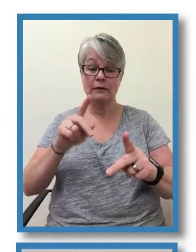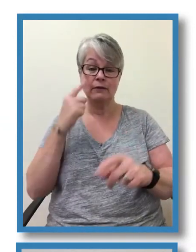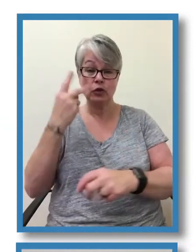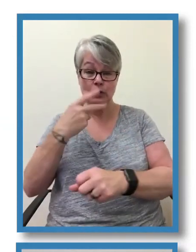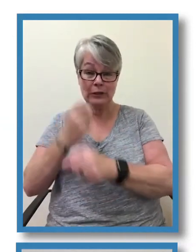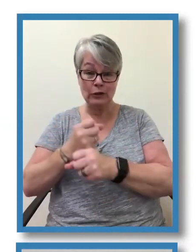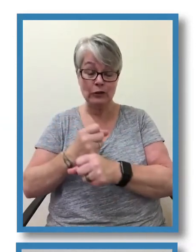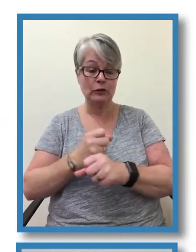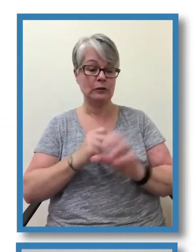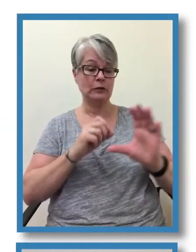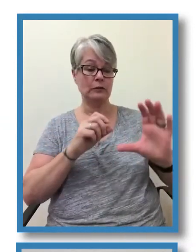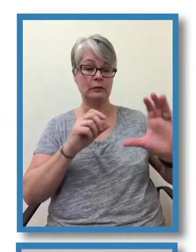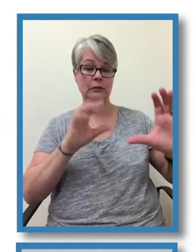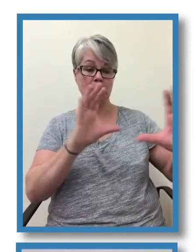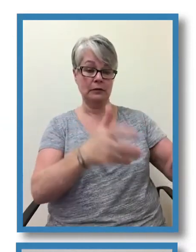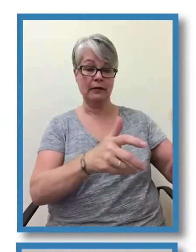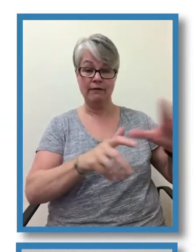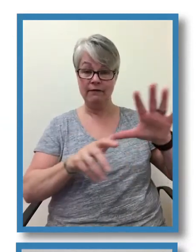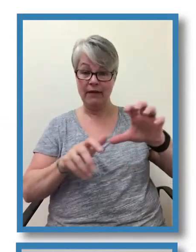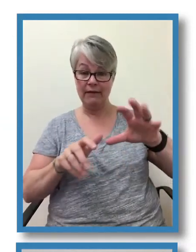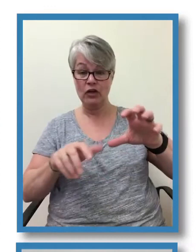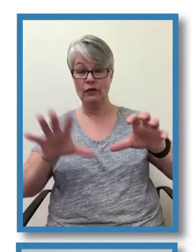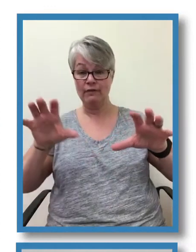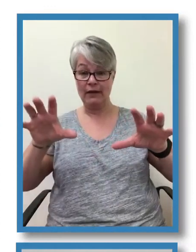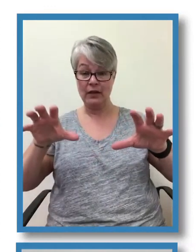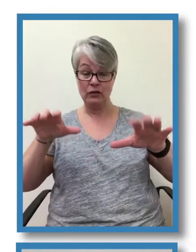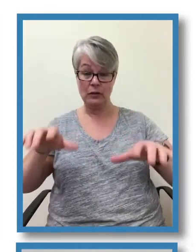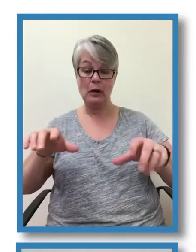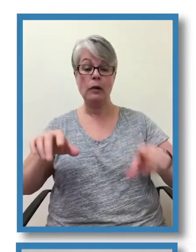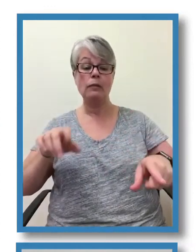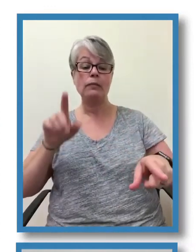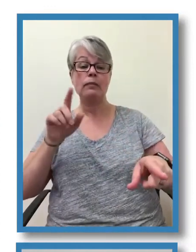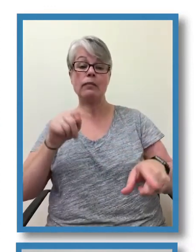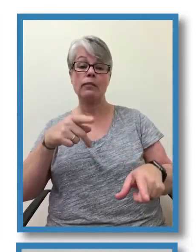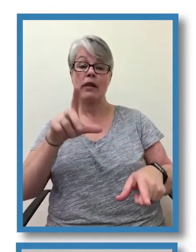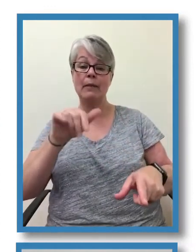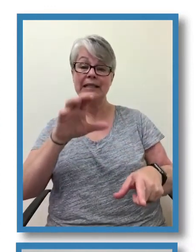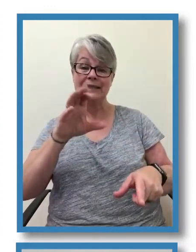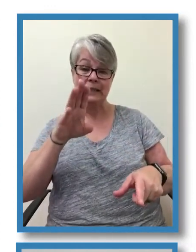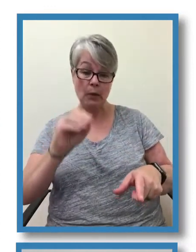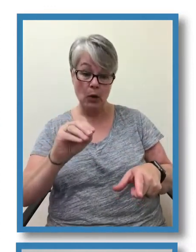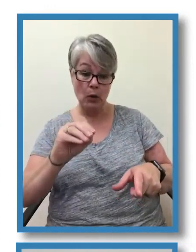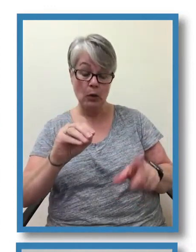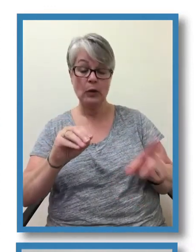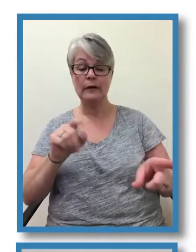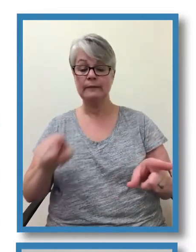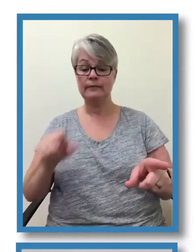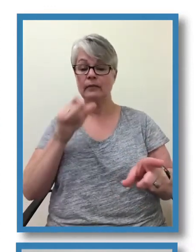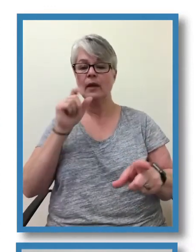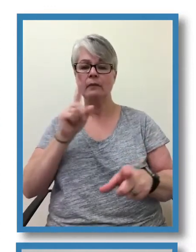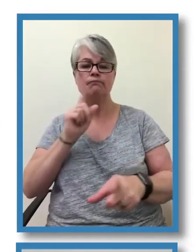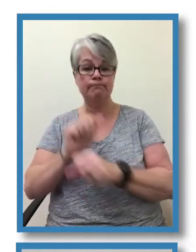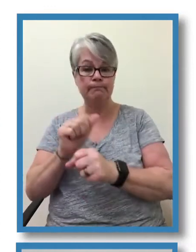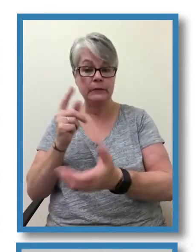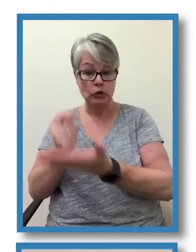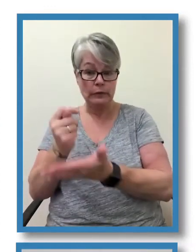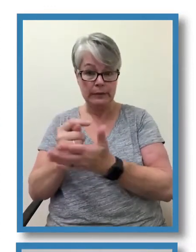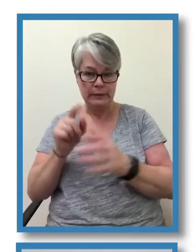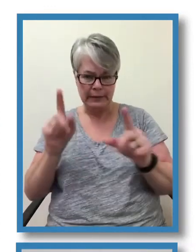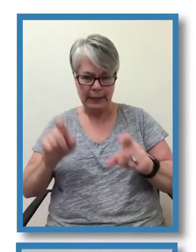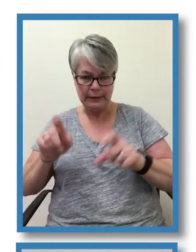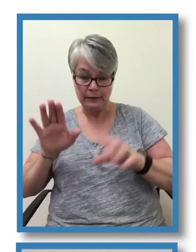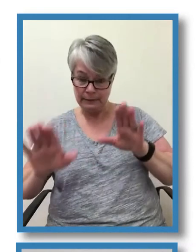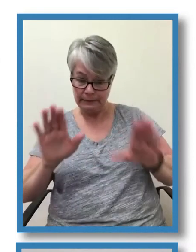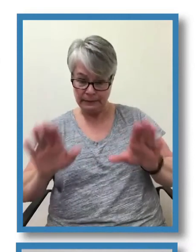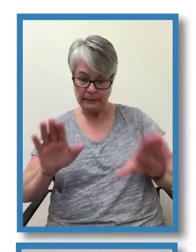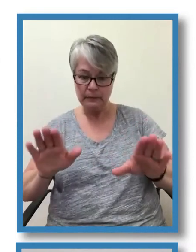particularly in trials where in the final phases of the evaluation of the drug in a phase 3 trial, which is one of the latest phases of the